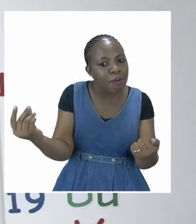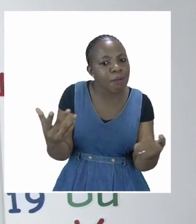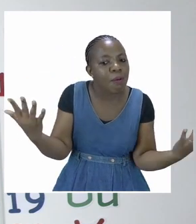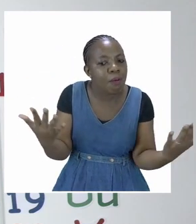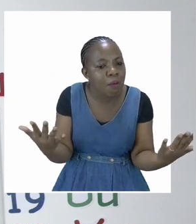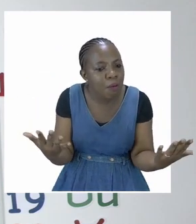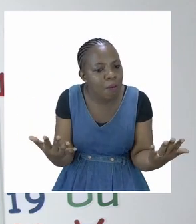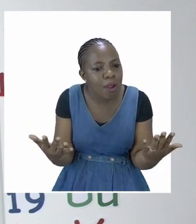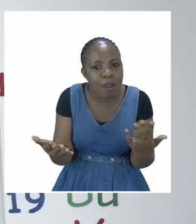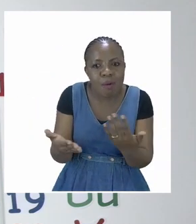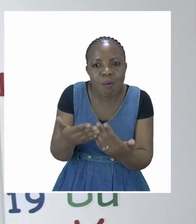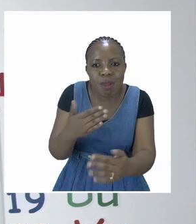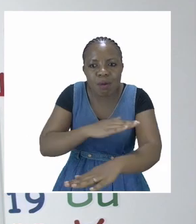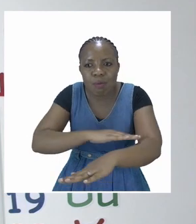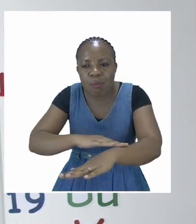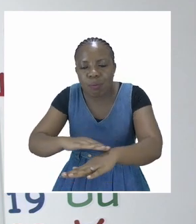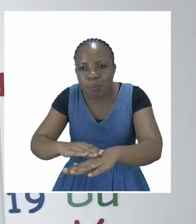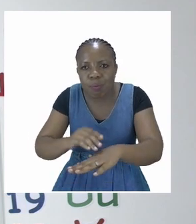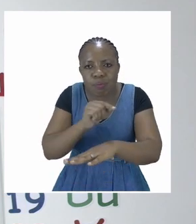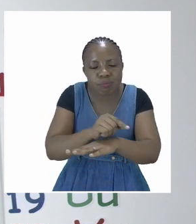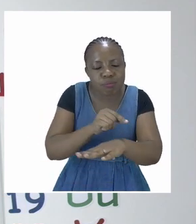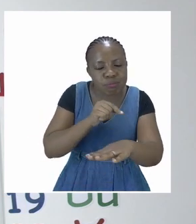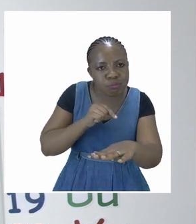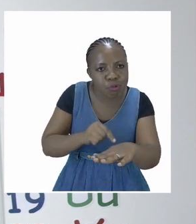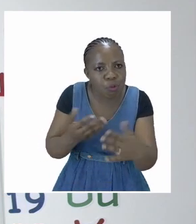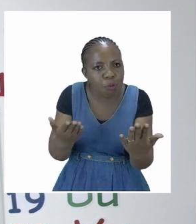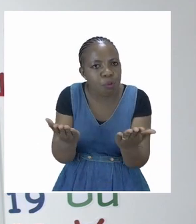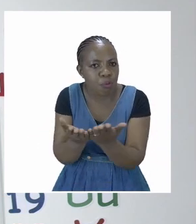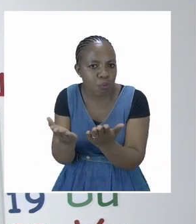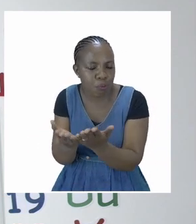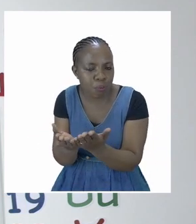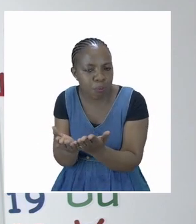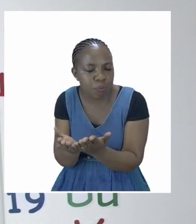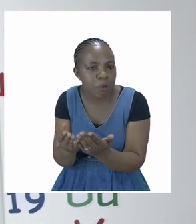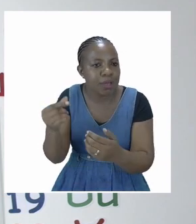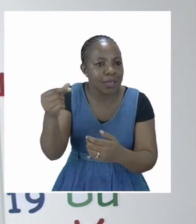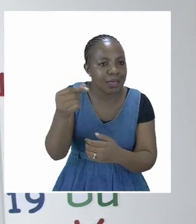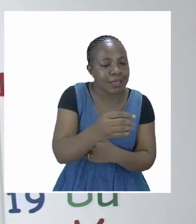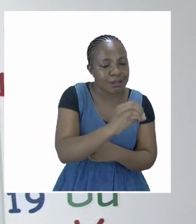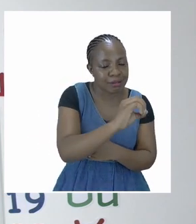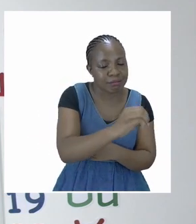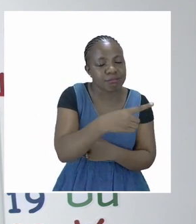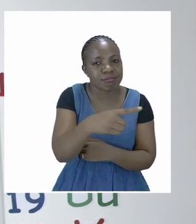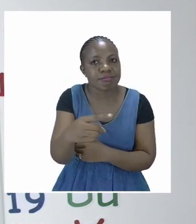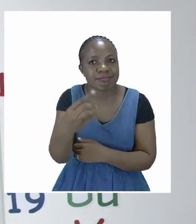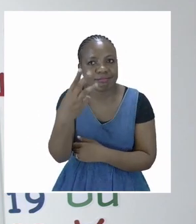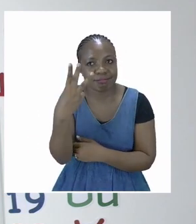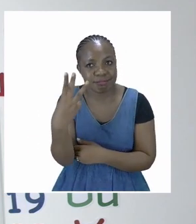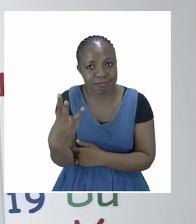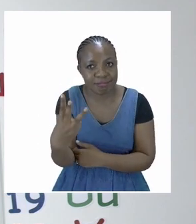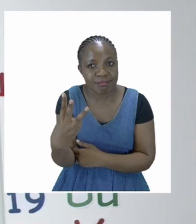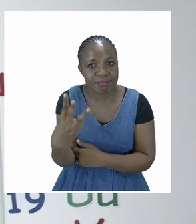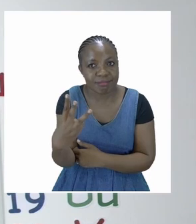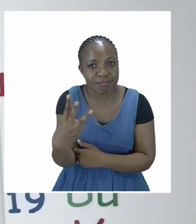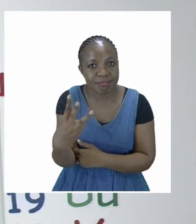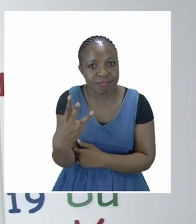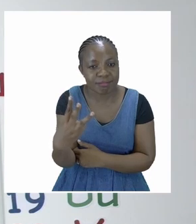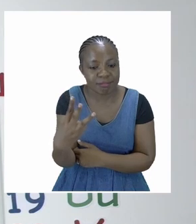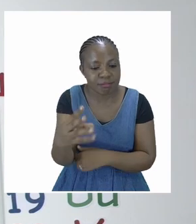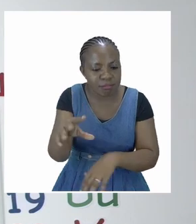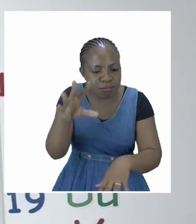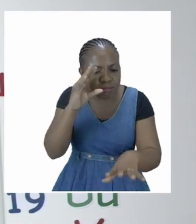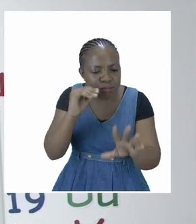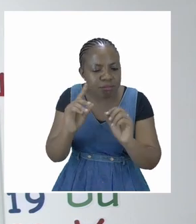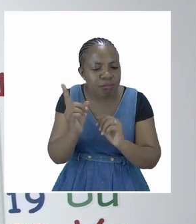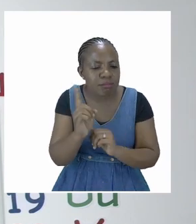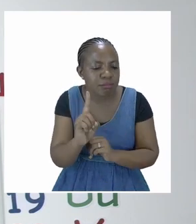to Thursday for pre-primary up until grade 3. The lessons are for listening